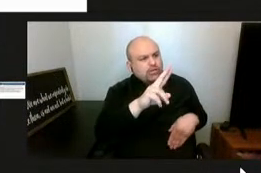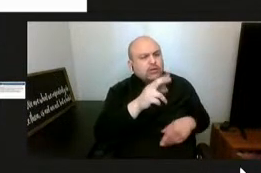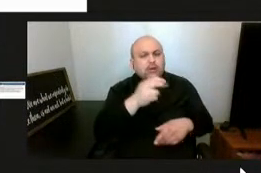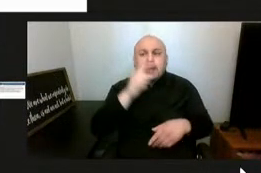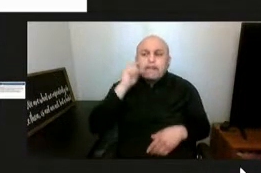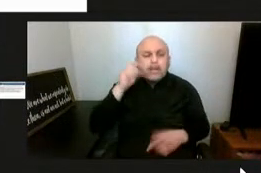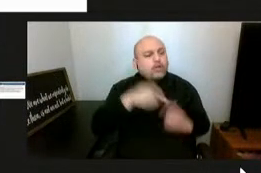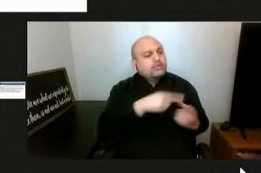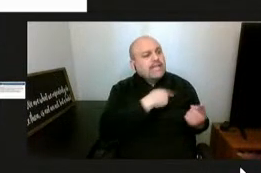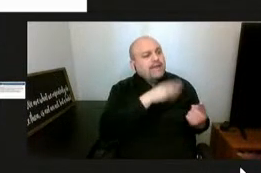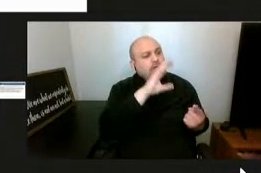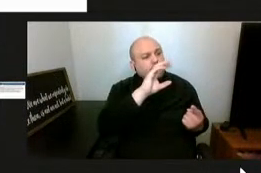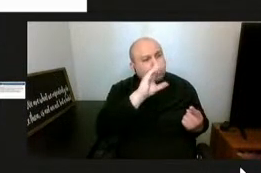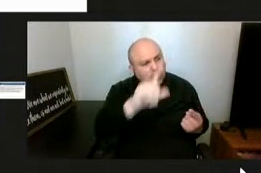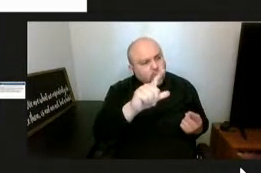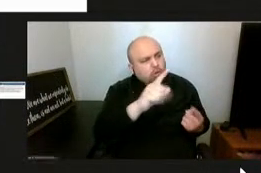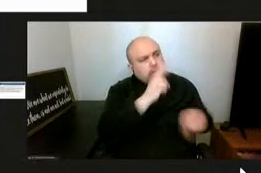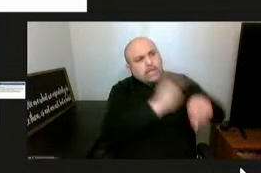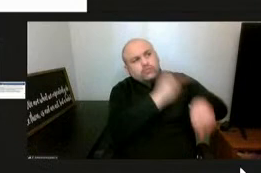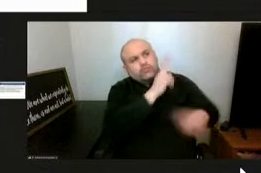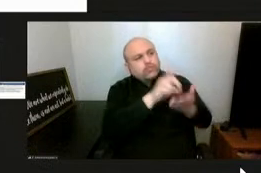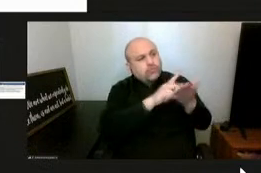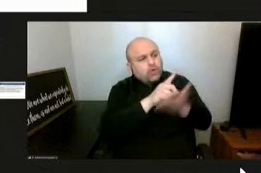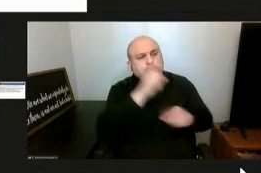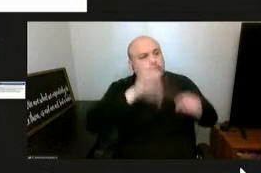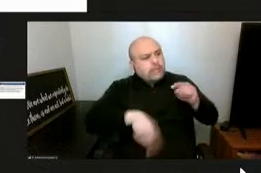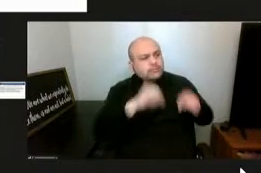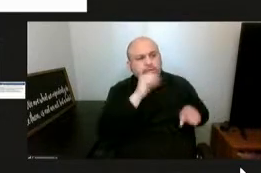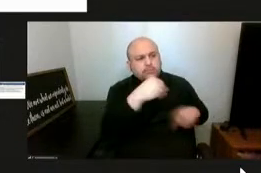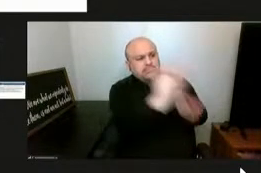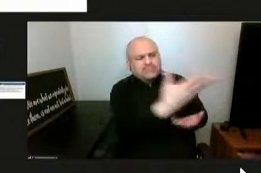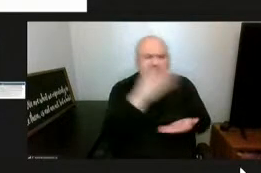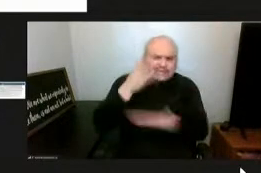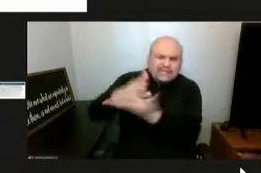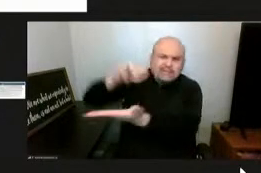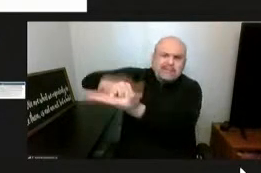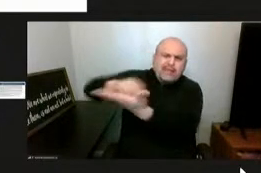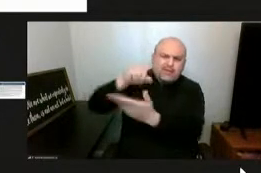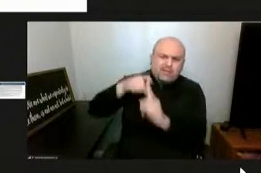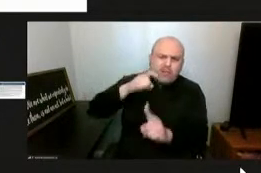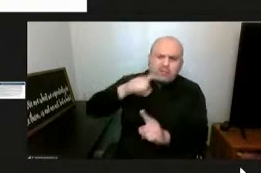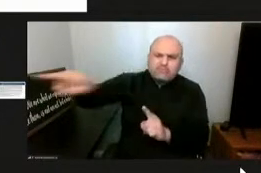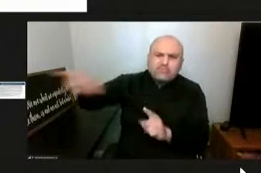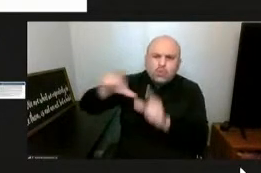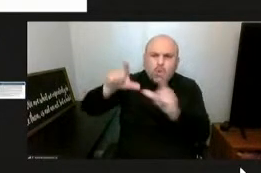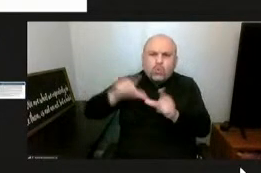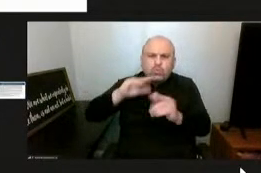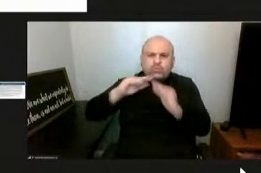drug history. Can we go to the problem, the 4th problem?